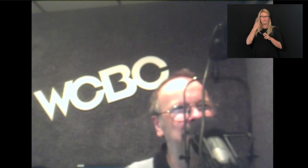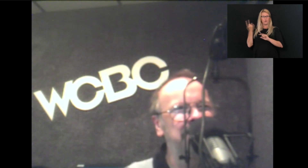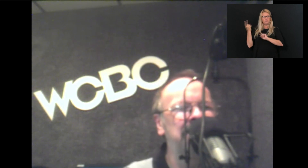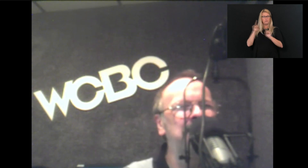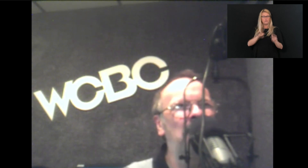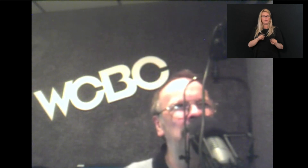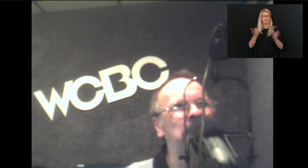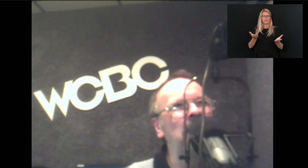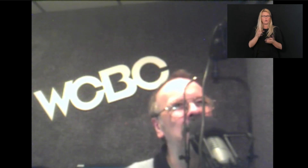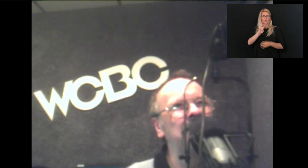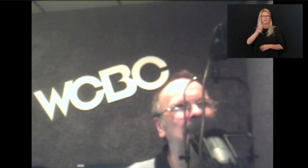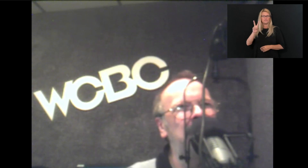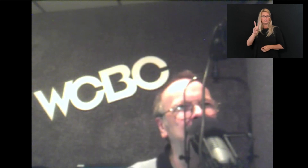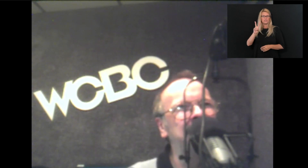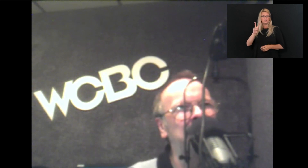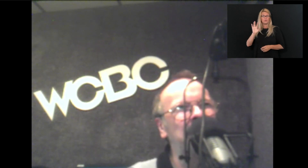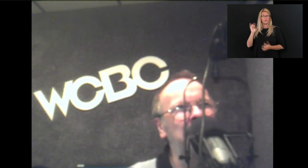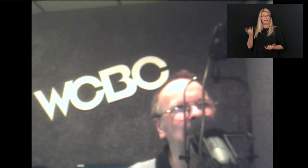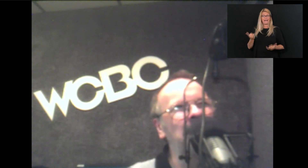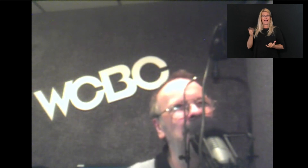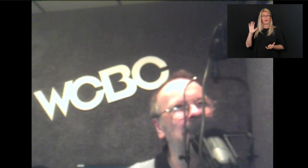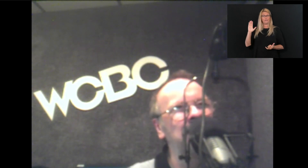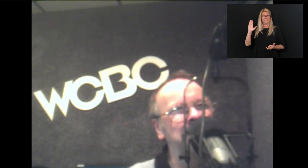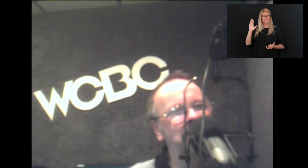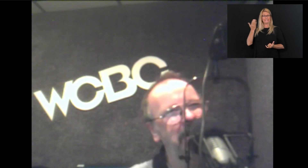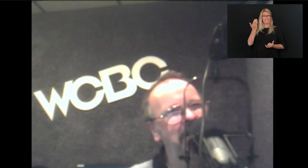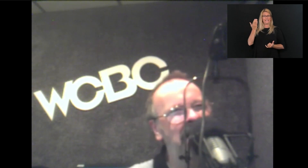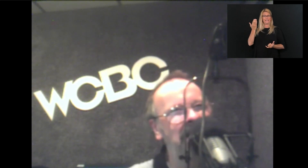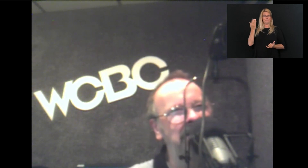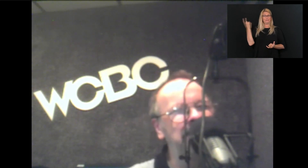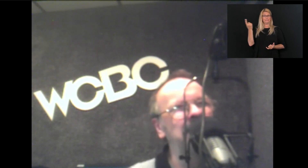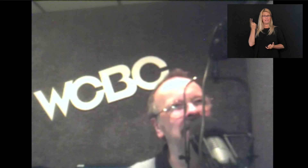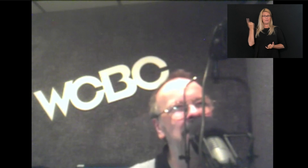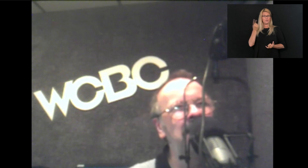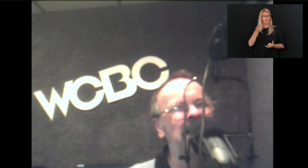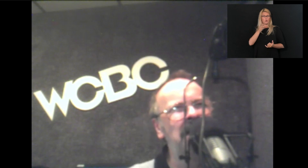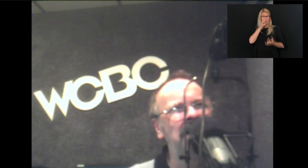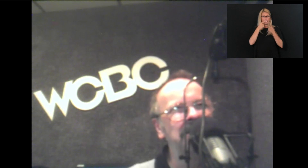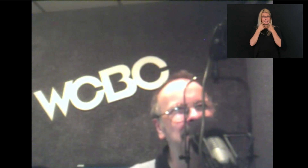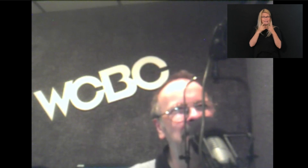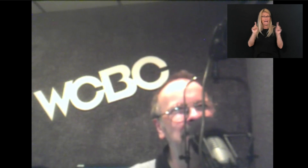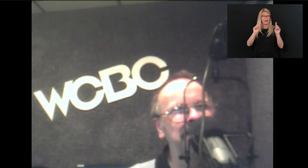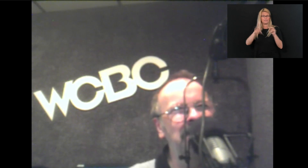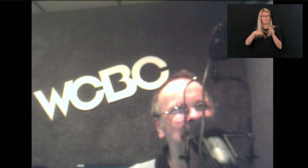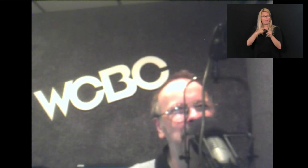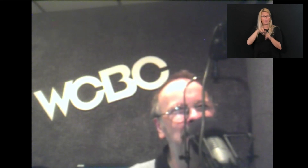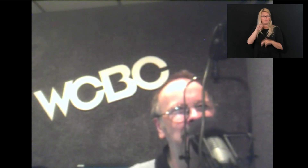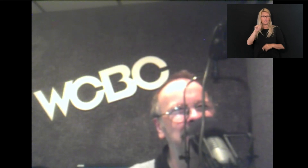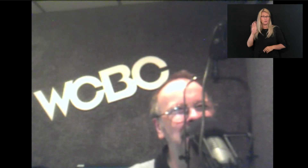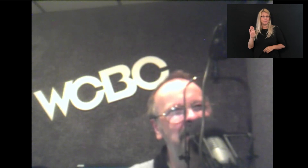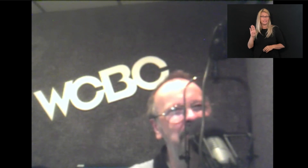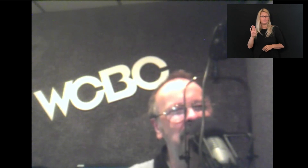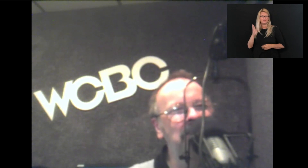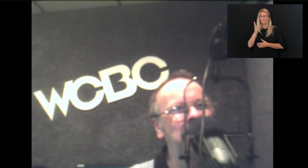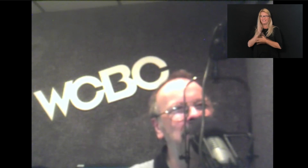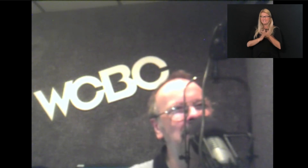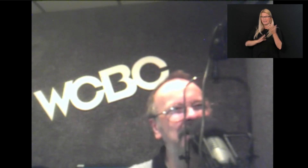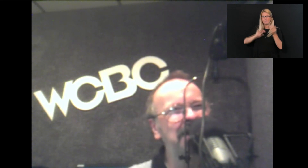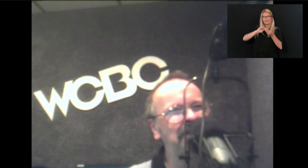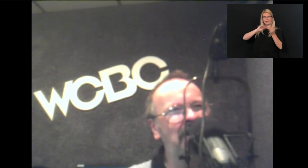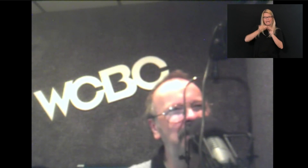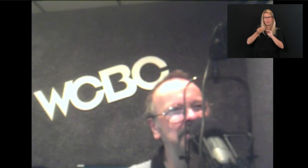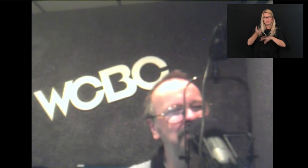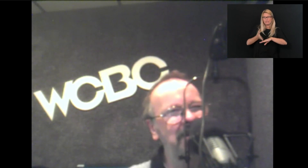Virginia, and you seemed on the brink of announcing something earlier this week, and you didn't. You said that some of the metrics had improved. Could